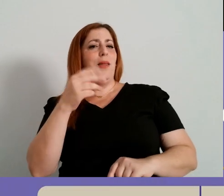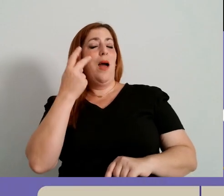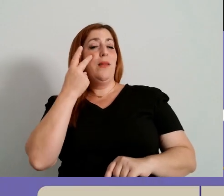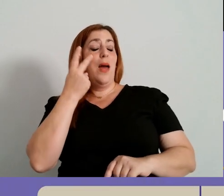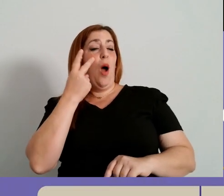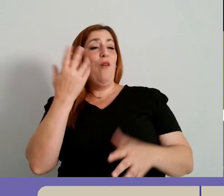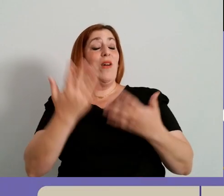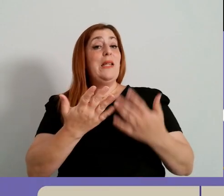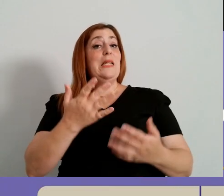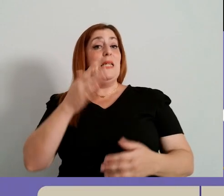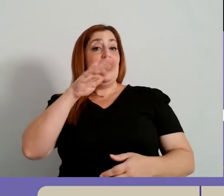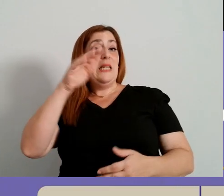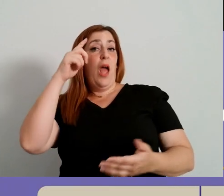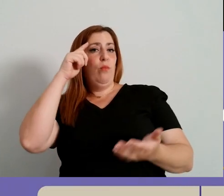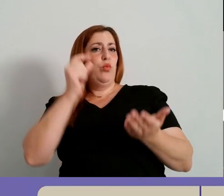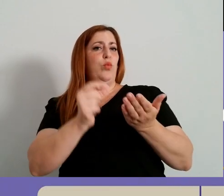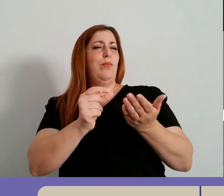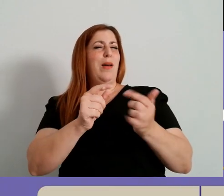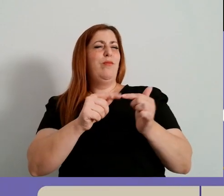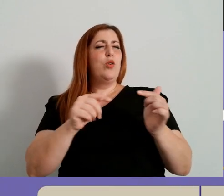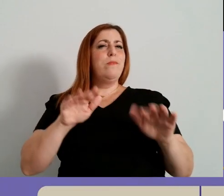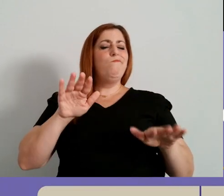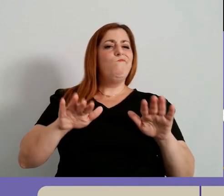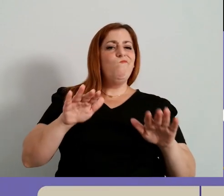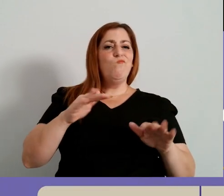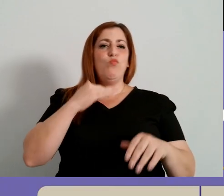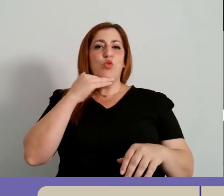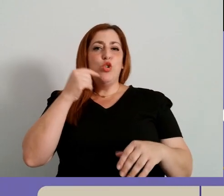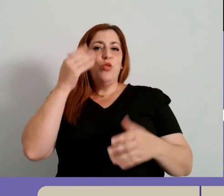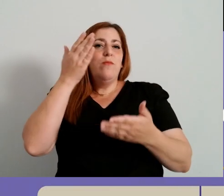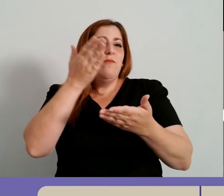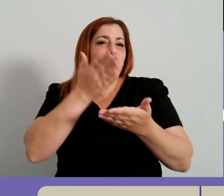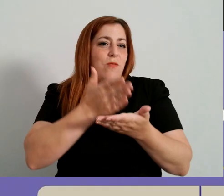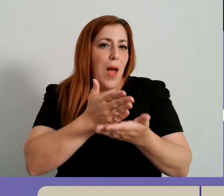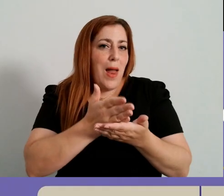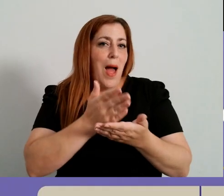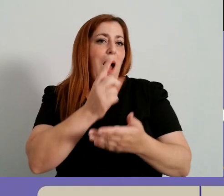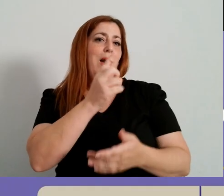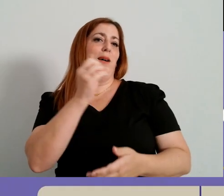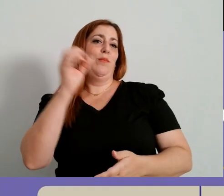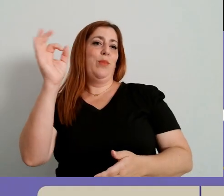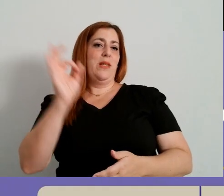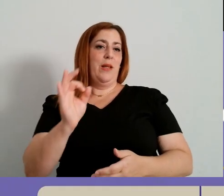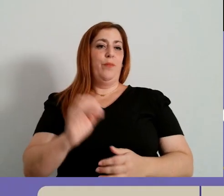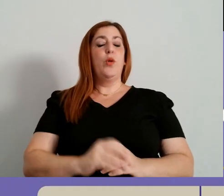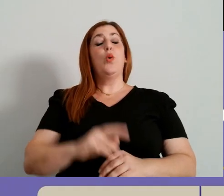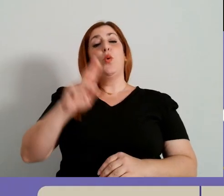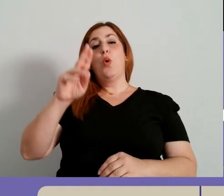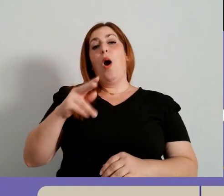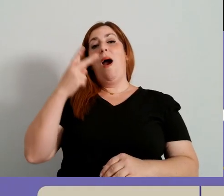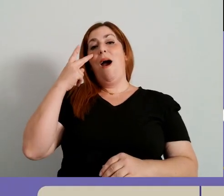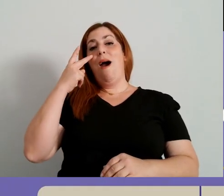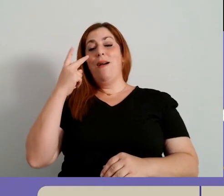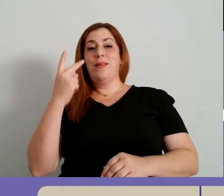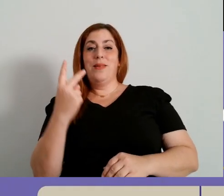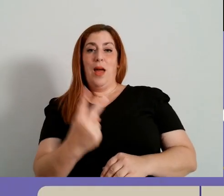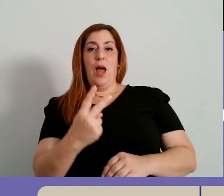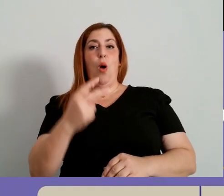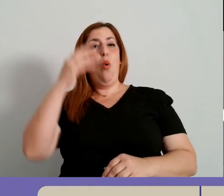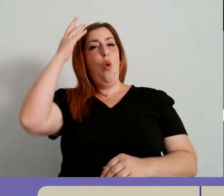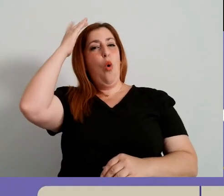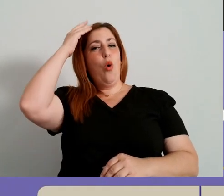of the popular beliefs that we have on autism. We're going to be talking about autism from the